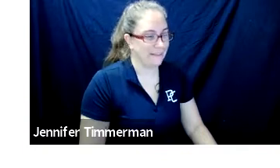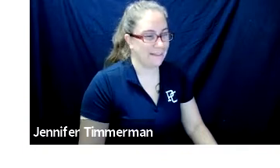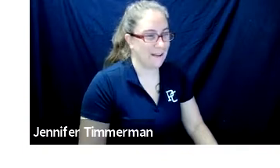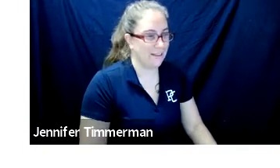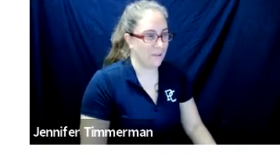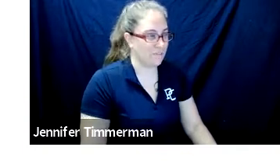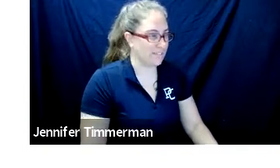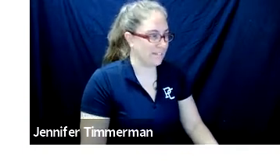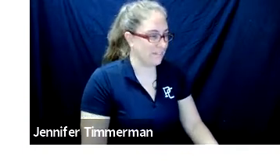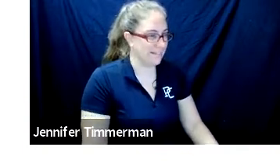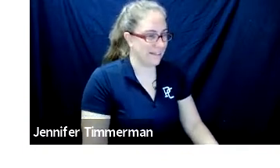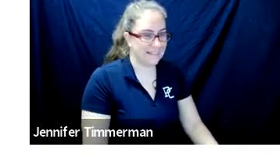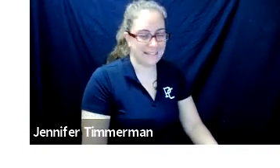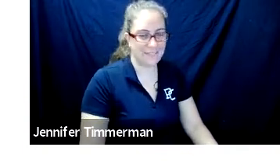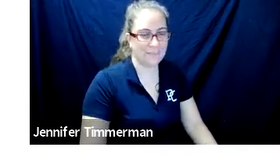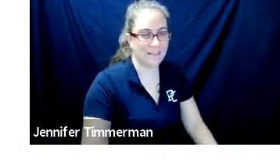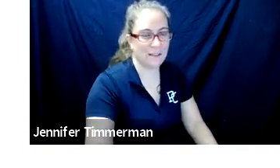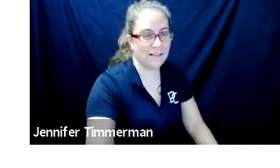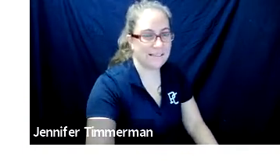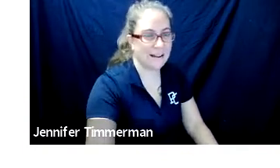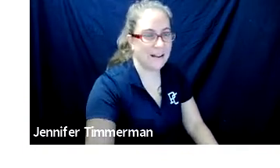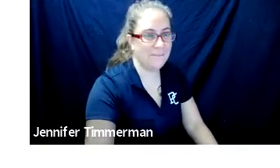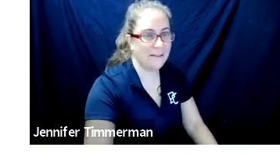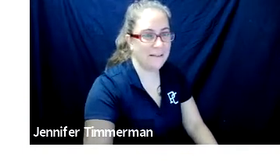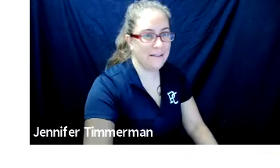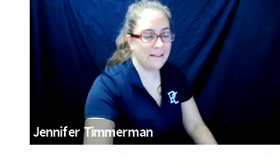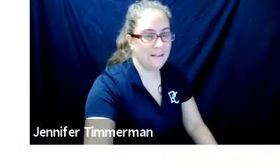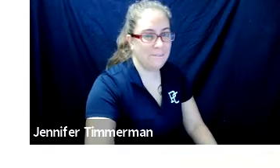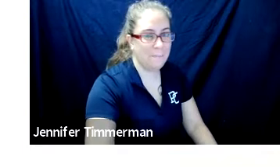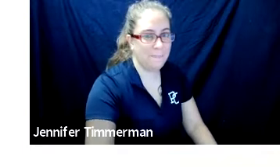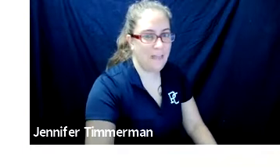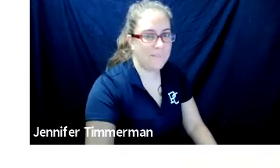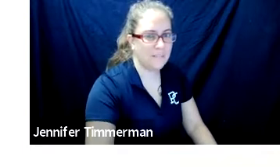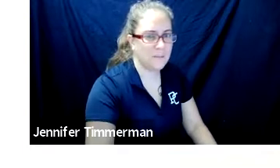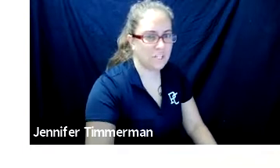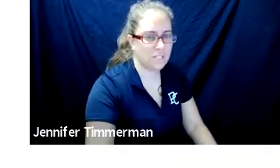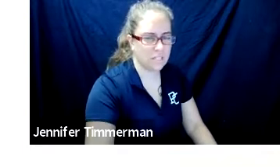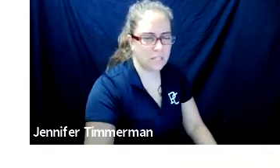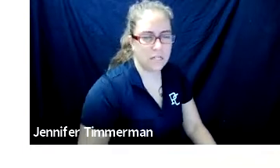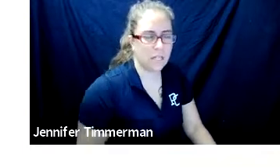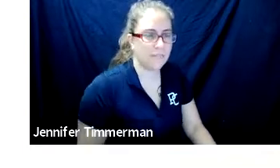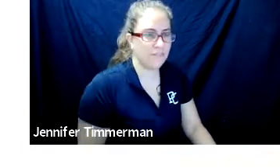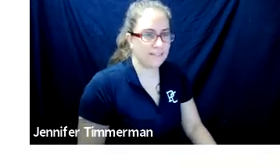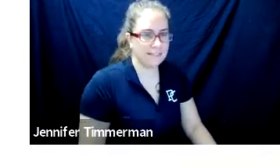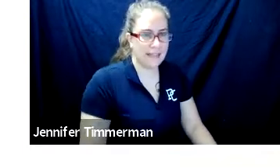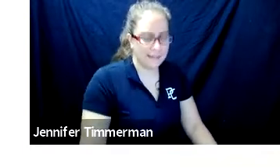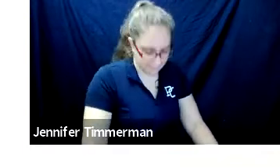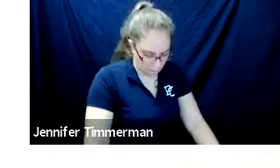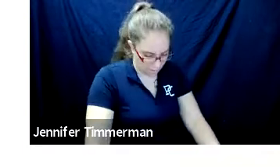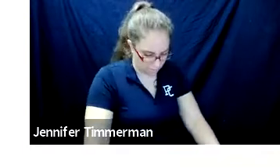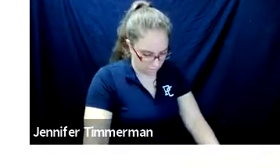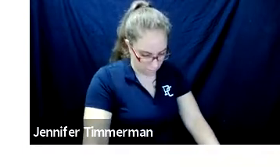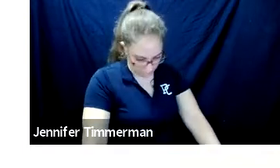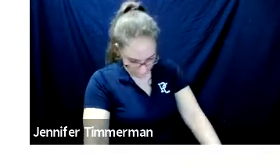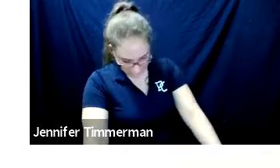Here we go. I'll give everyone just another second to get themselves all set up. And this picture is a little on the fuzzy side. It's not